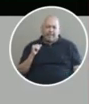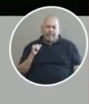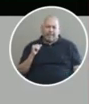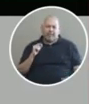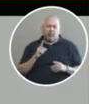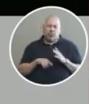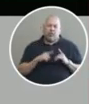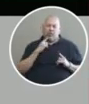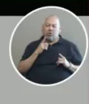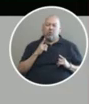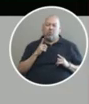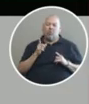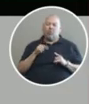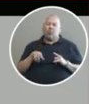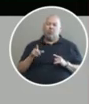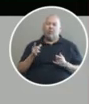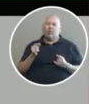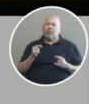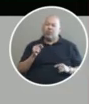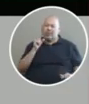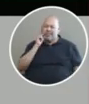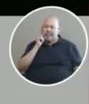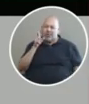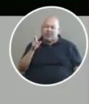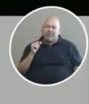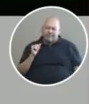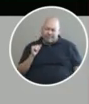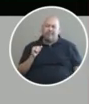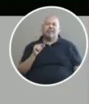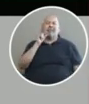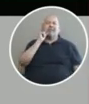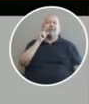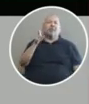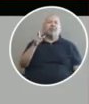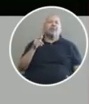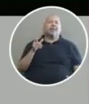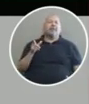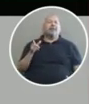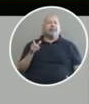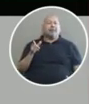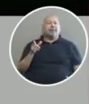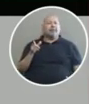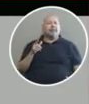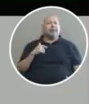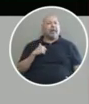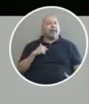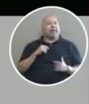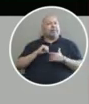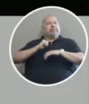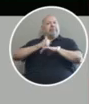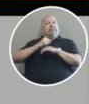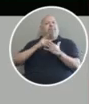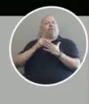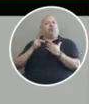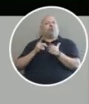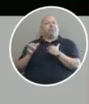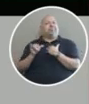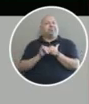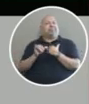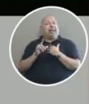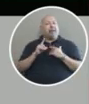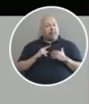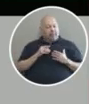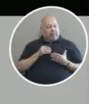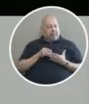And what did they do in Bexar County? In Bexar County, they also put a program in place. In terms